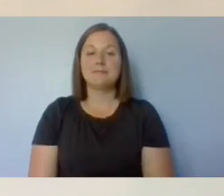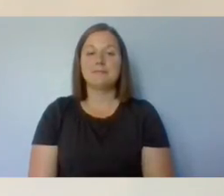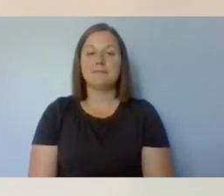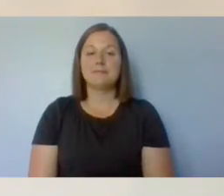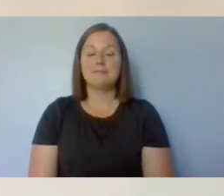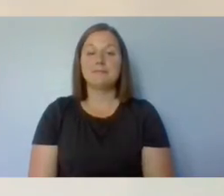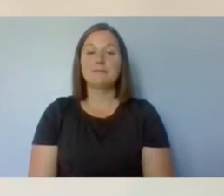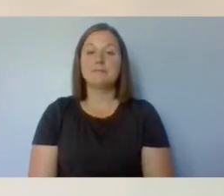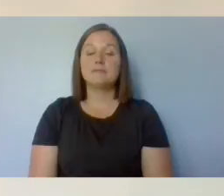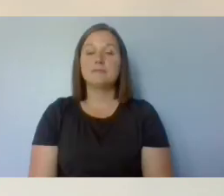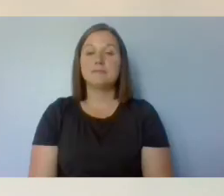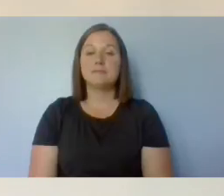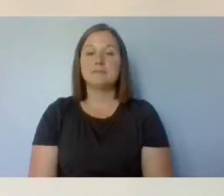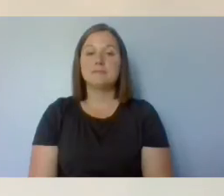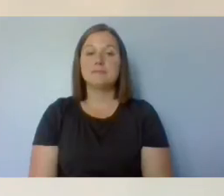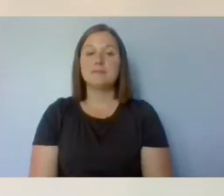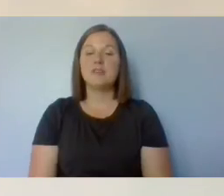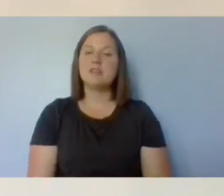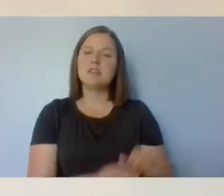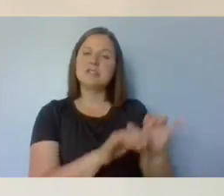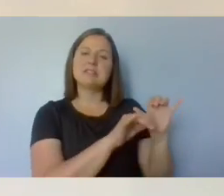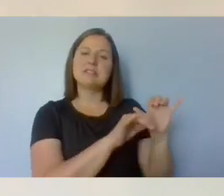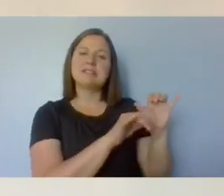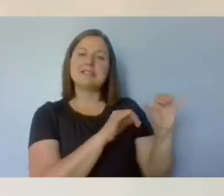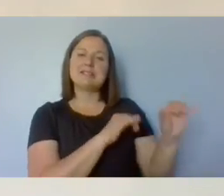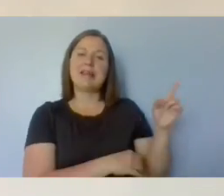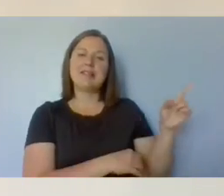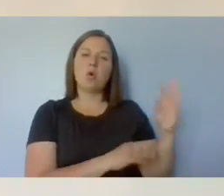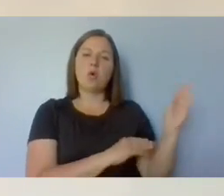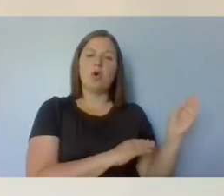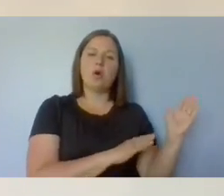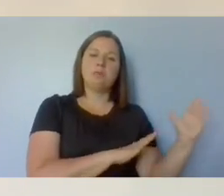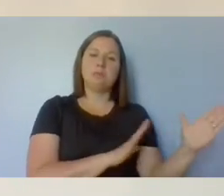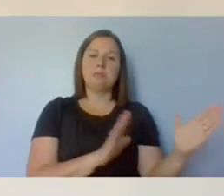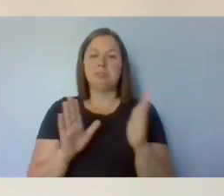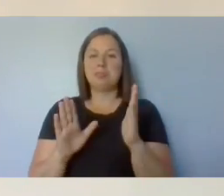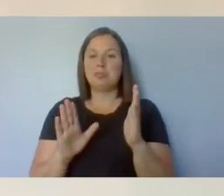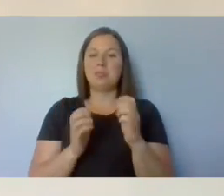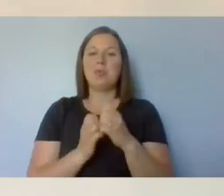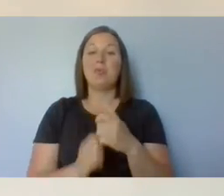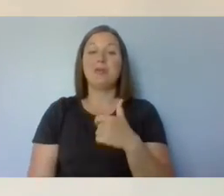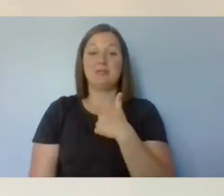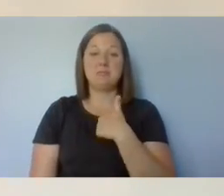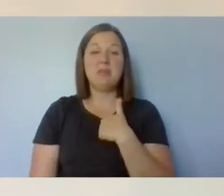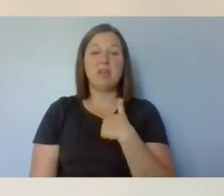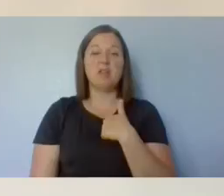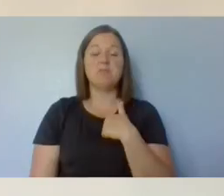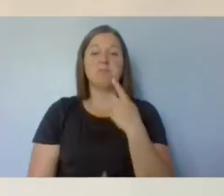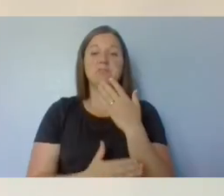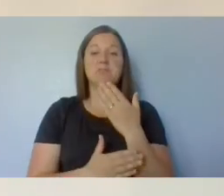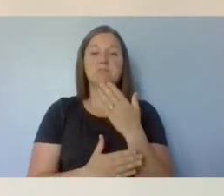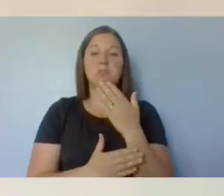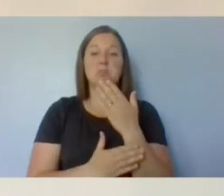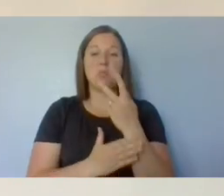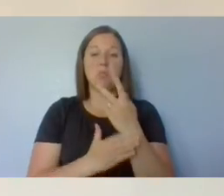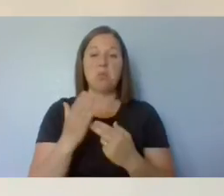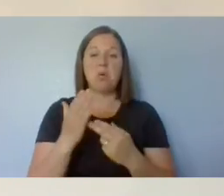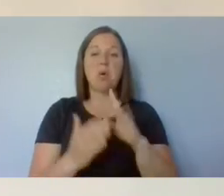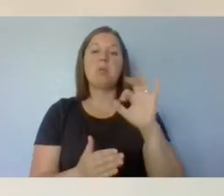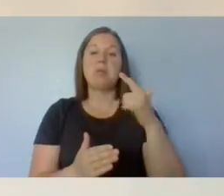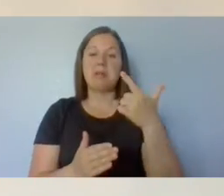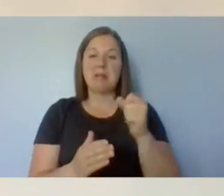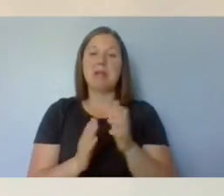Open your legs out to the sides. You might turn towards me or you can stay how you're